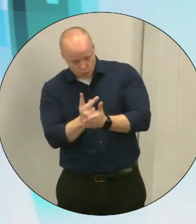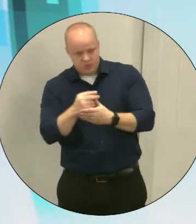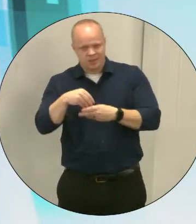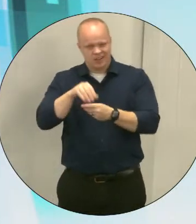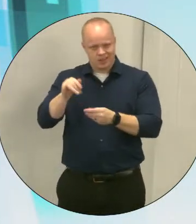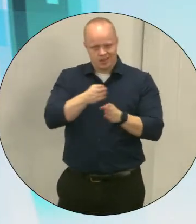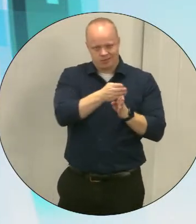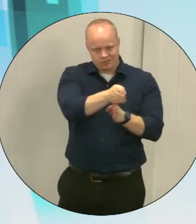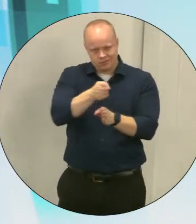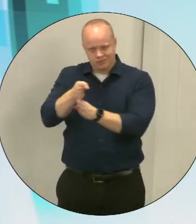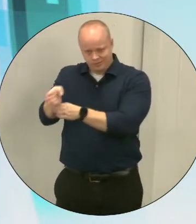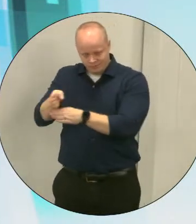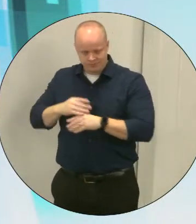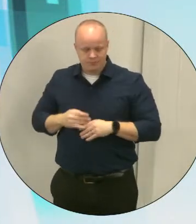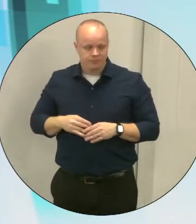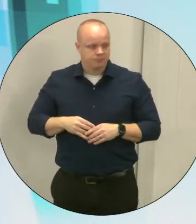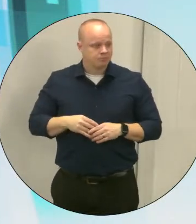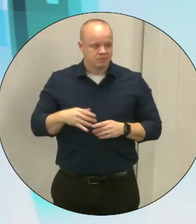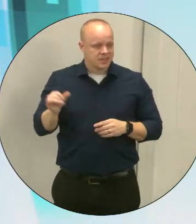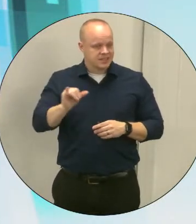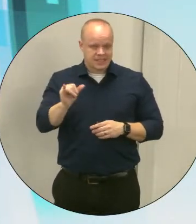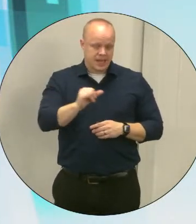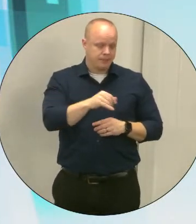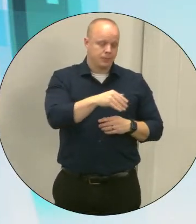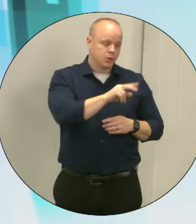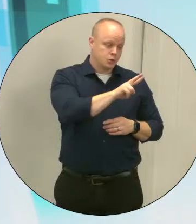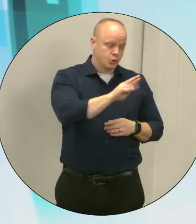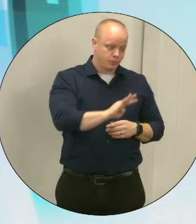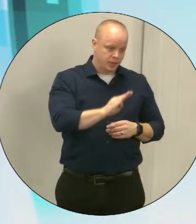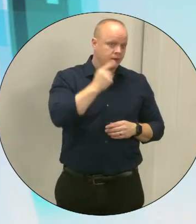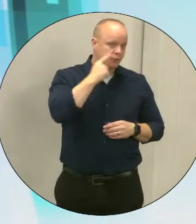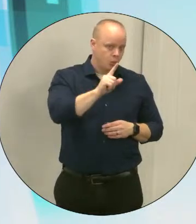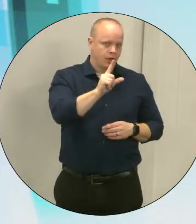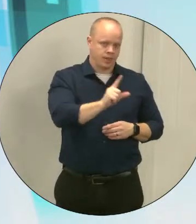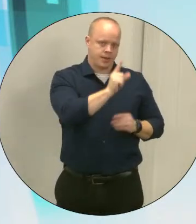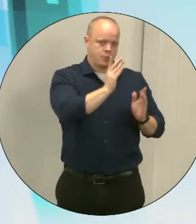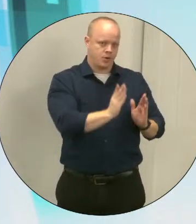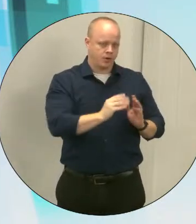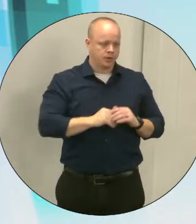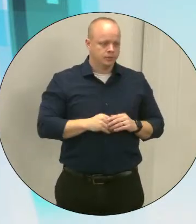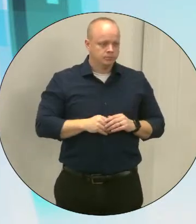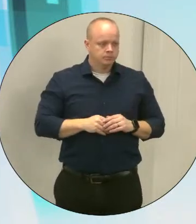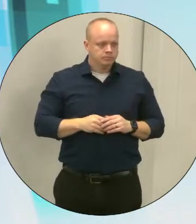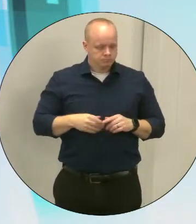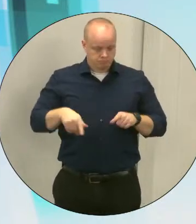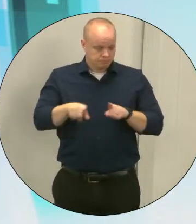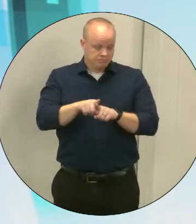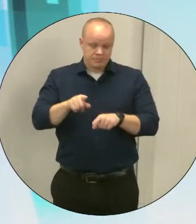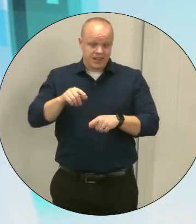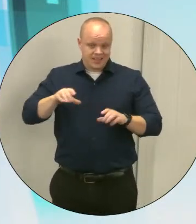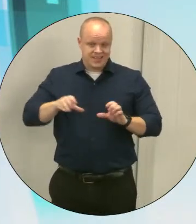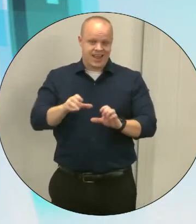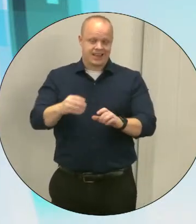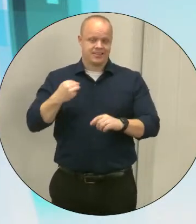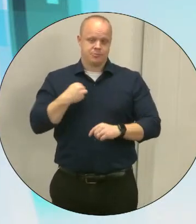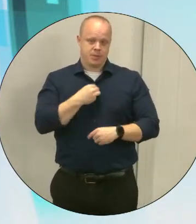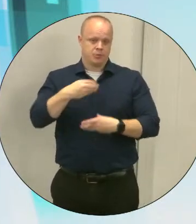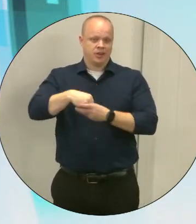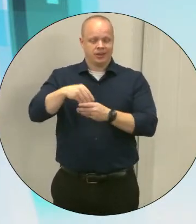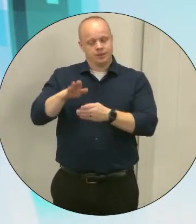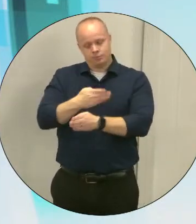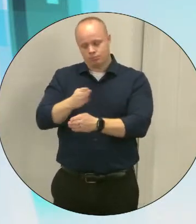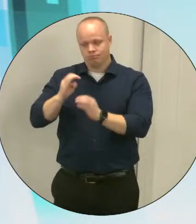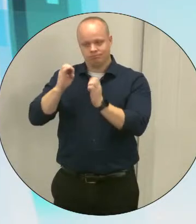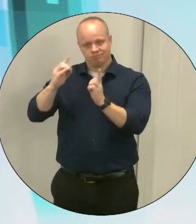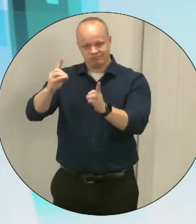respective content areas, just as Section 2B does for librarians. As an active member of the music education community